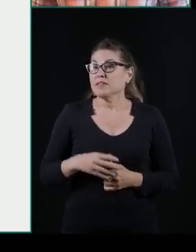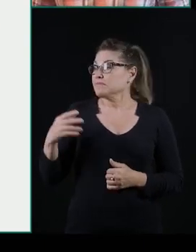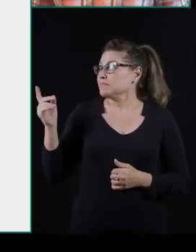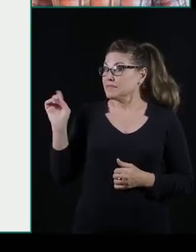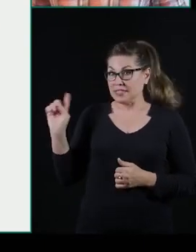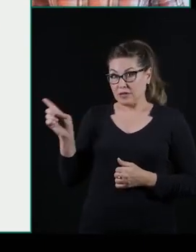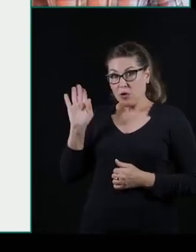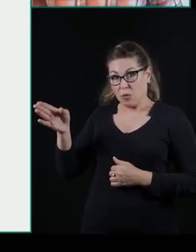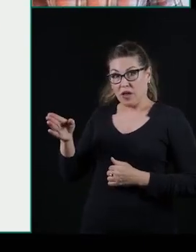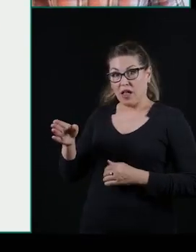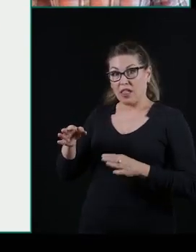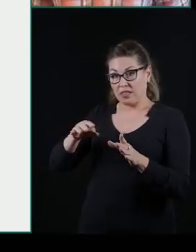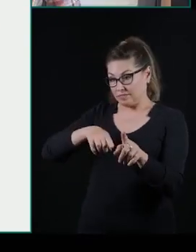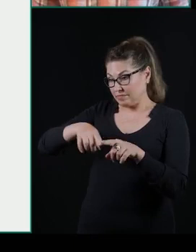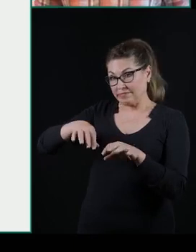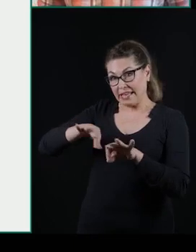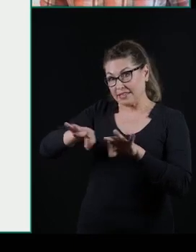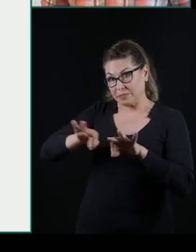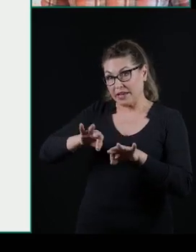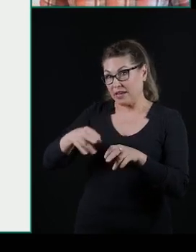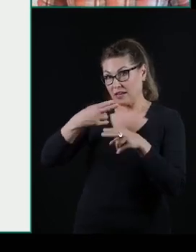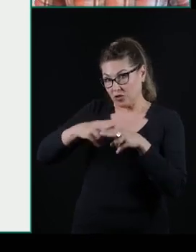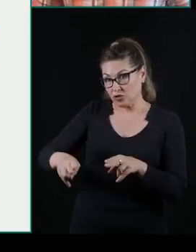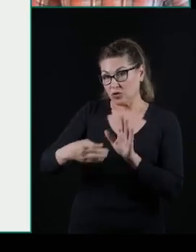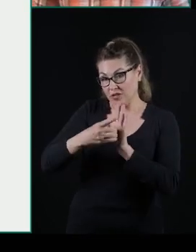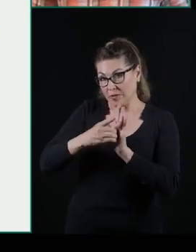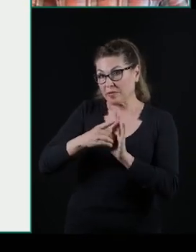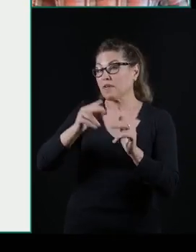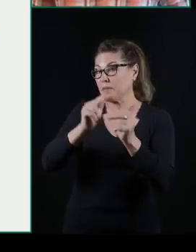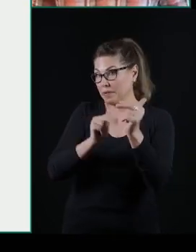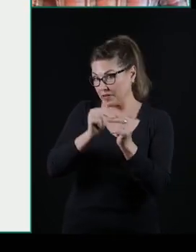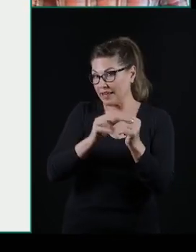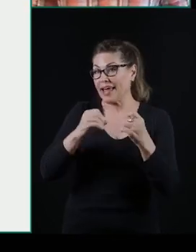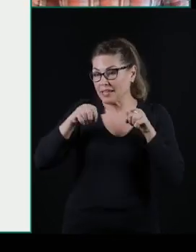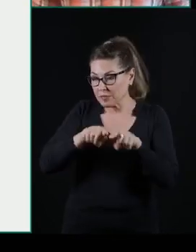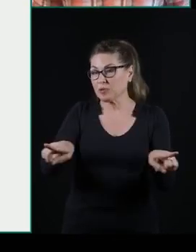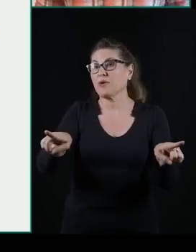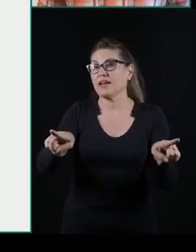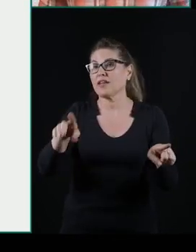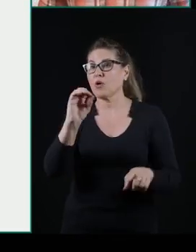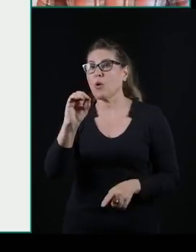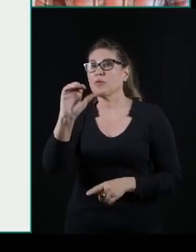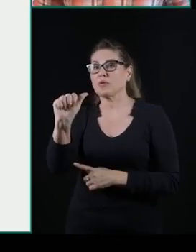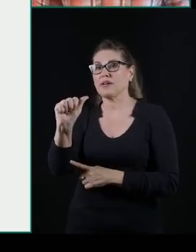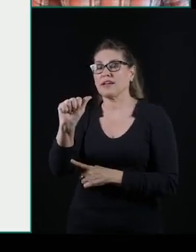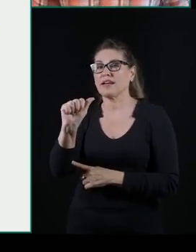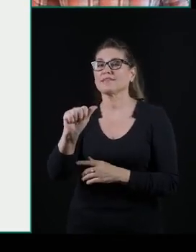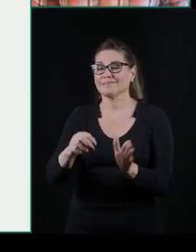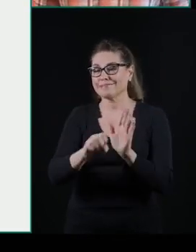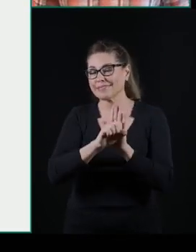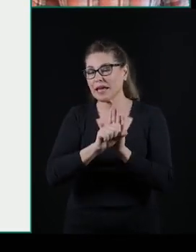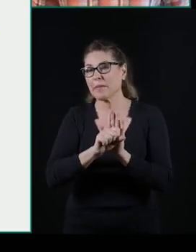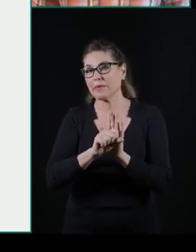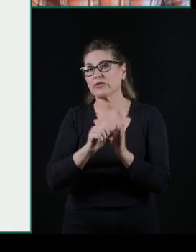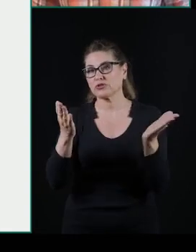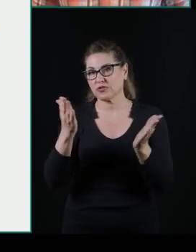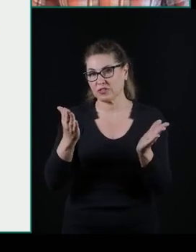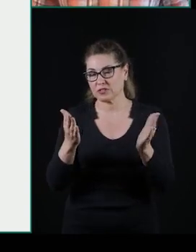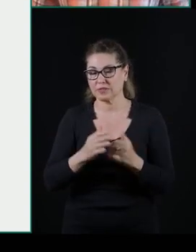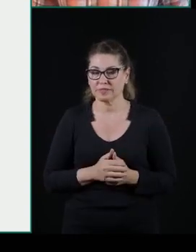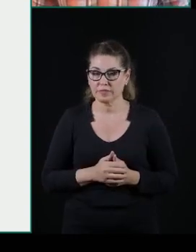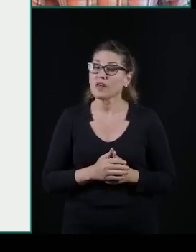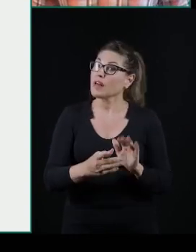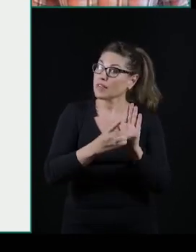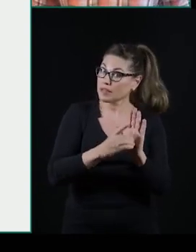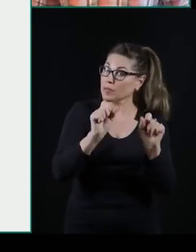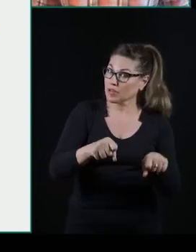Dimitris is going to take you through a quick demo of building and deploying the Open Arena sample game server. The demo can be